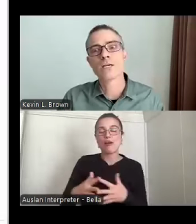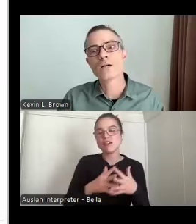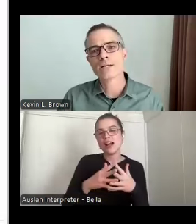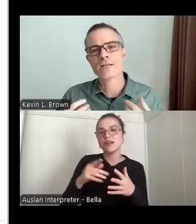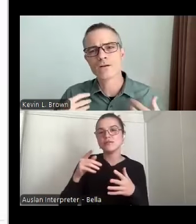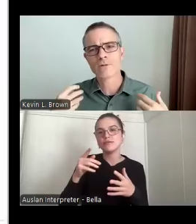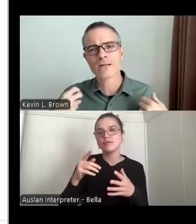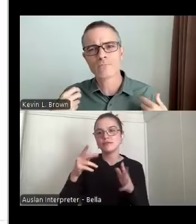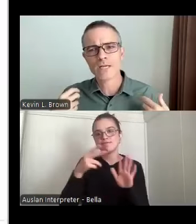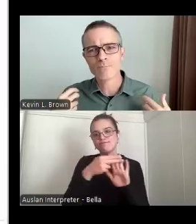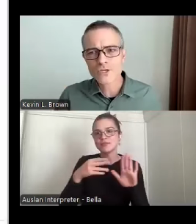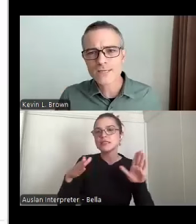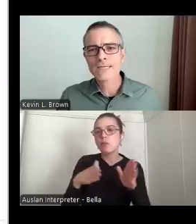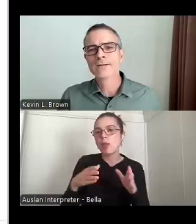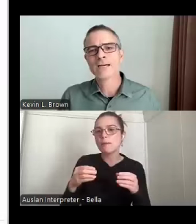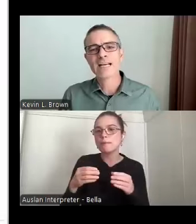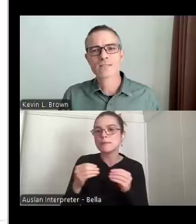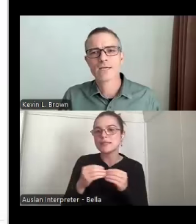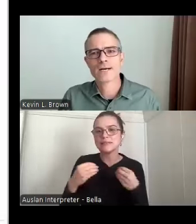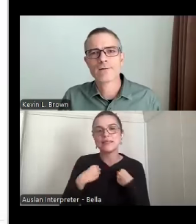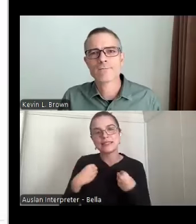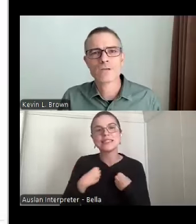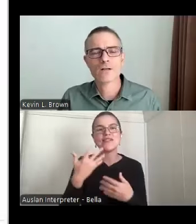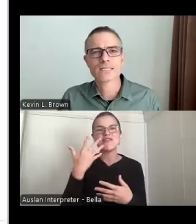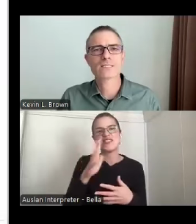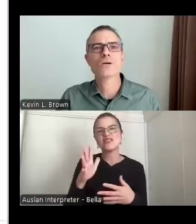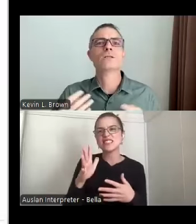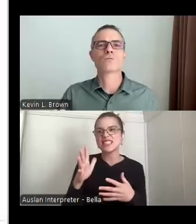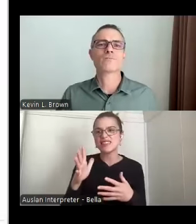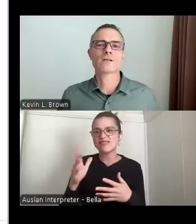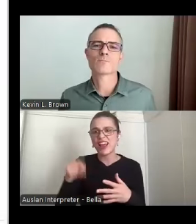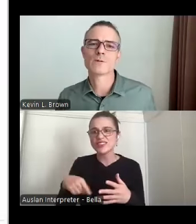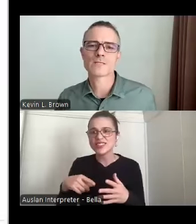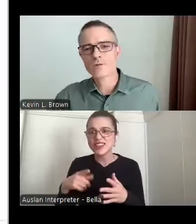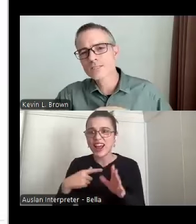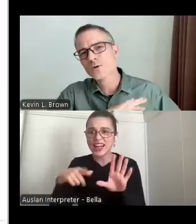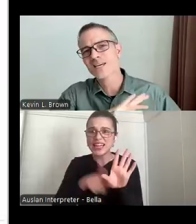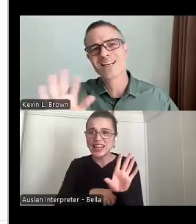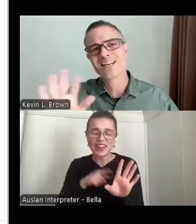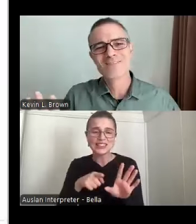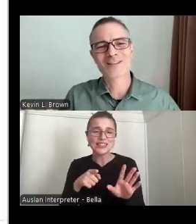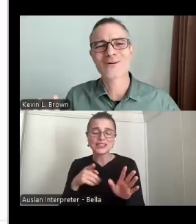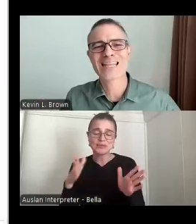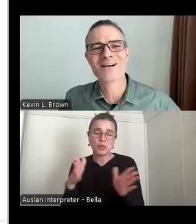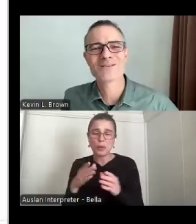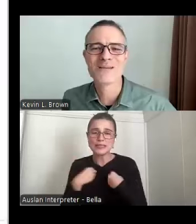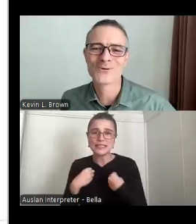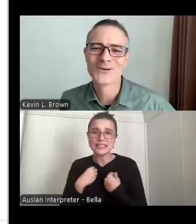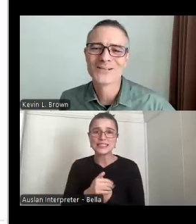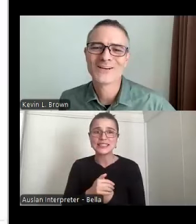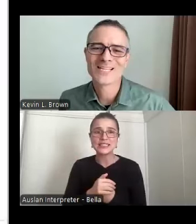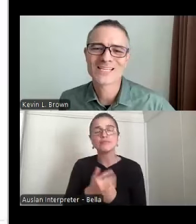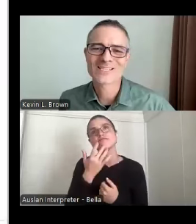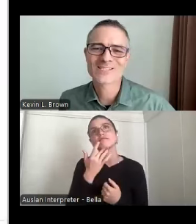per year in budget. And that's, that's still considered roughly a small business. So let's pretend that there are 1,000